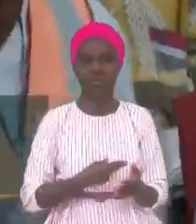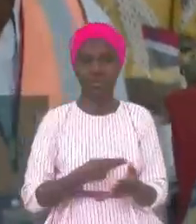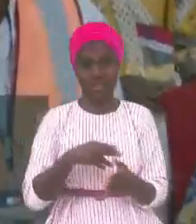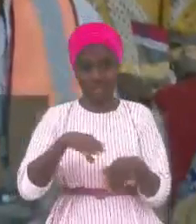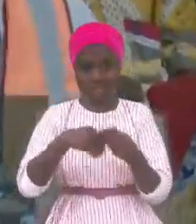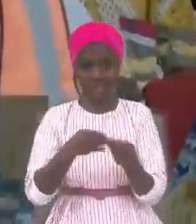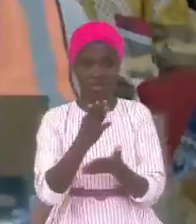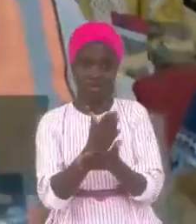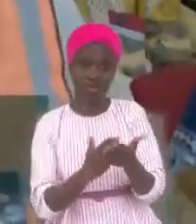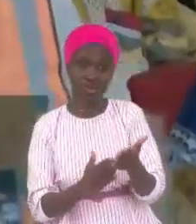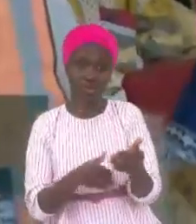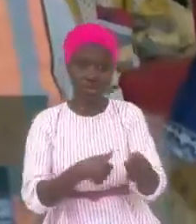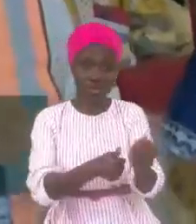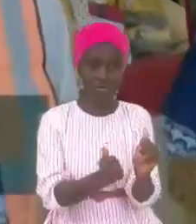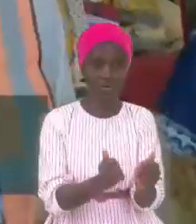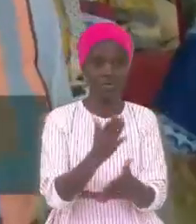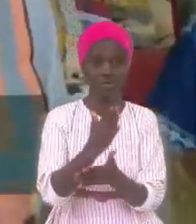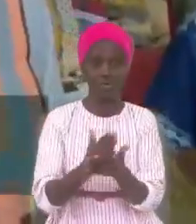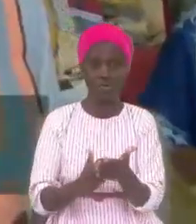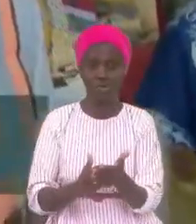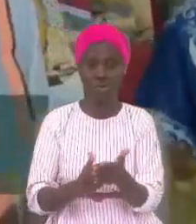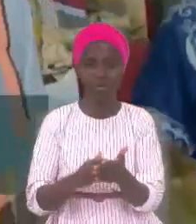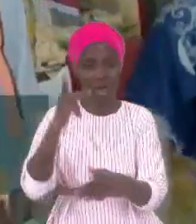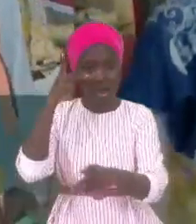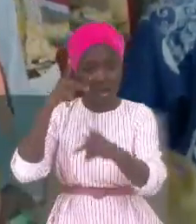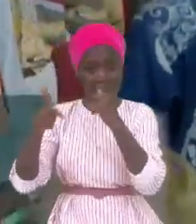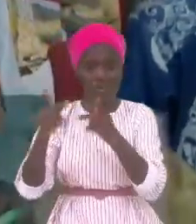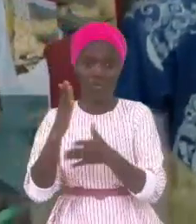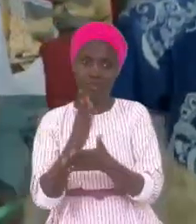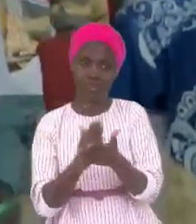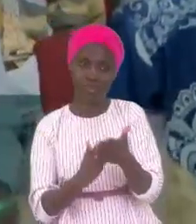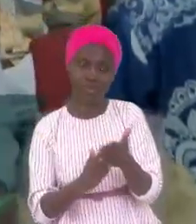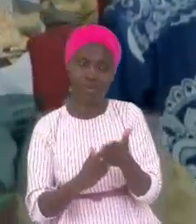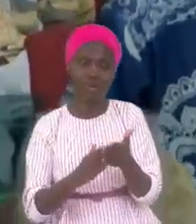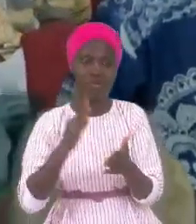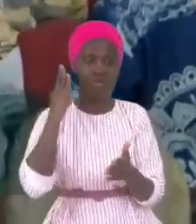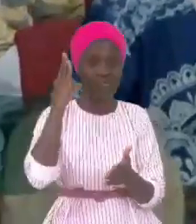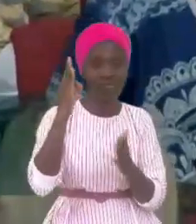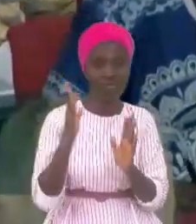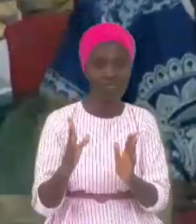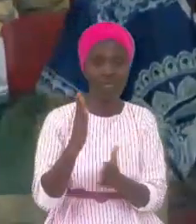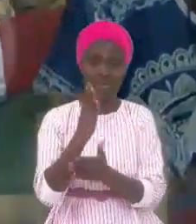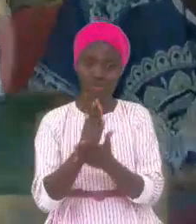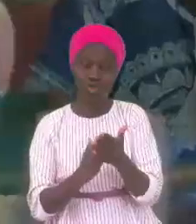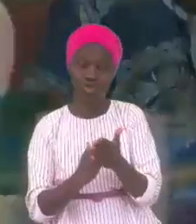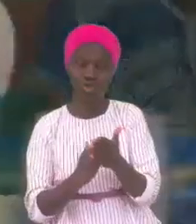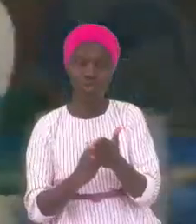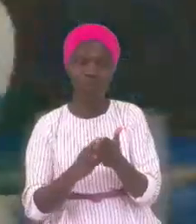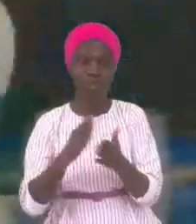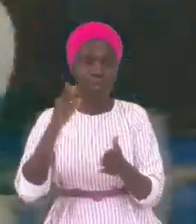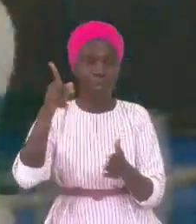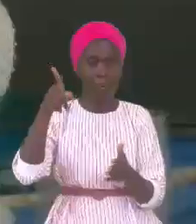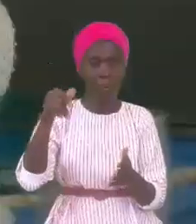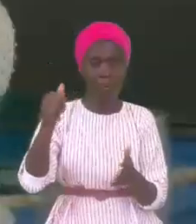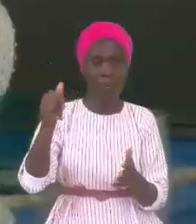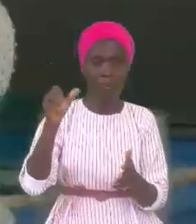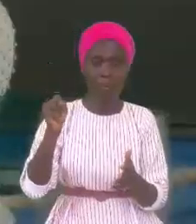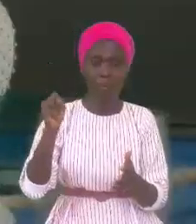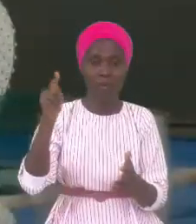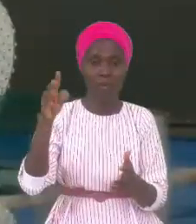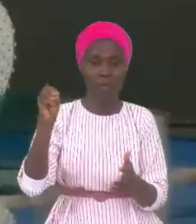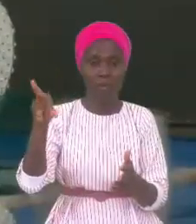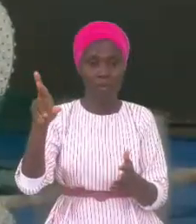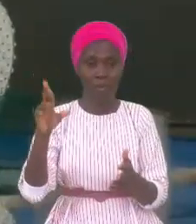some pastors and teachers. Why? What's the purpose? What are we to do as ministers in the body? Look at verse